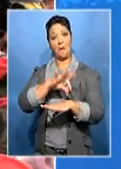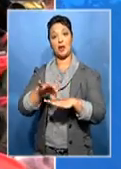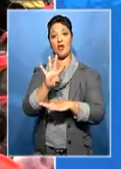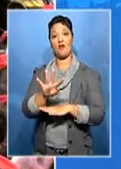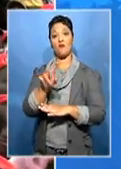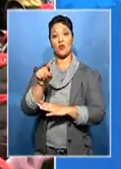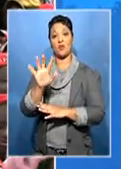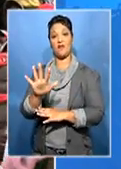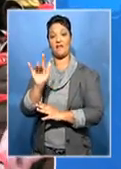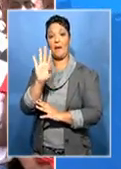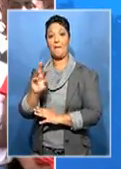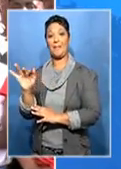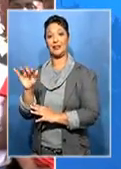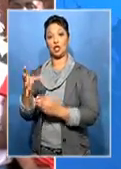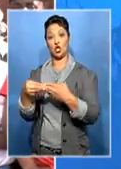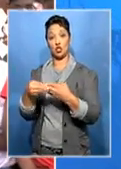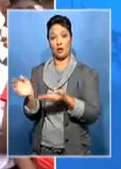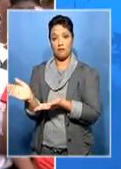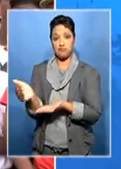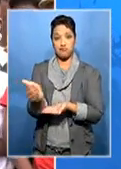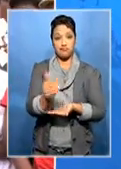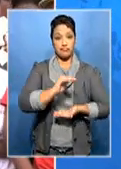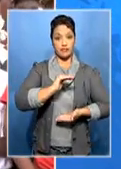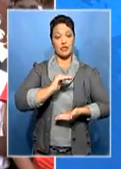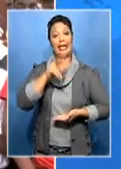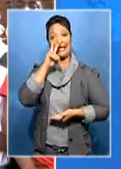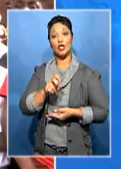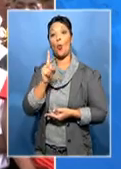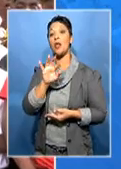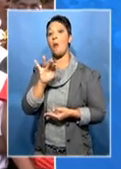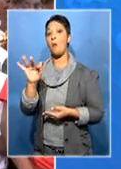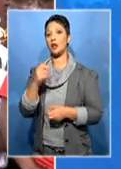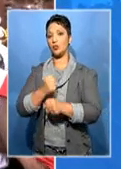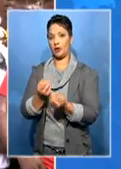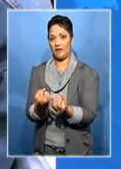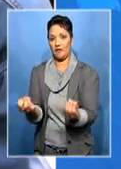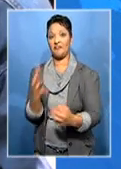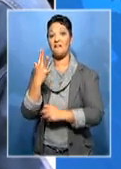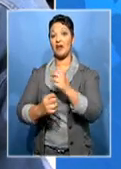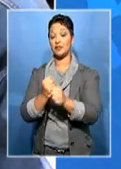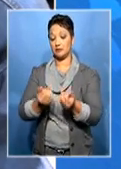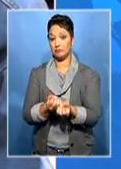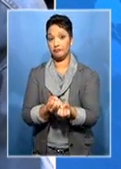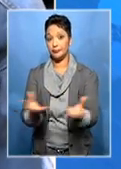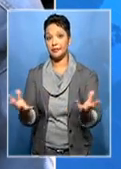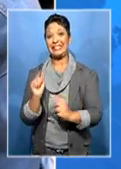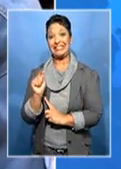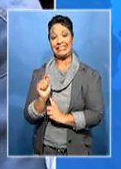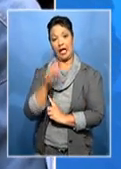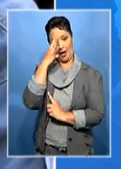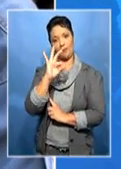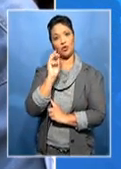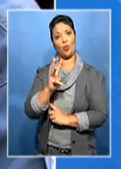$14.5 billion to rebuild the country and has promised to create 1 million new jobs over the next 5 years. His government will also